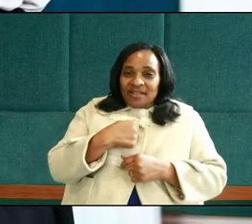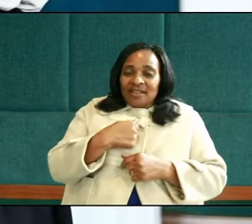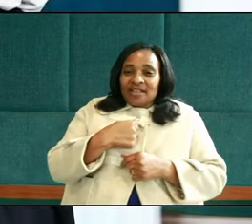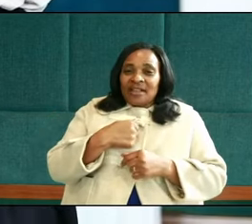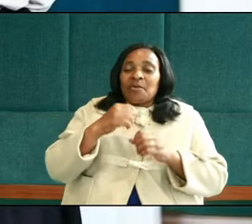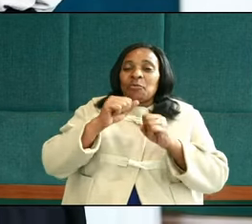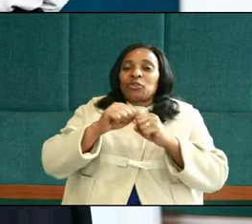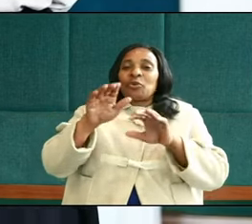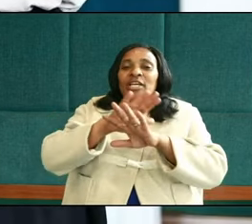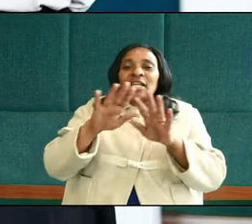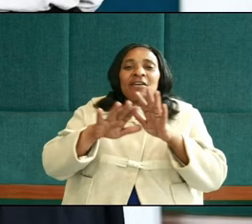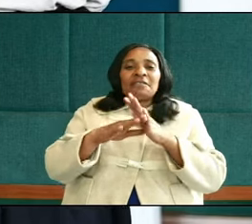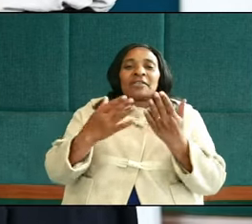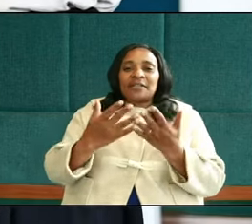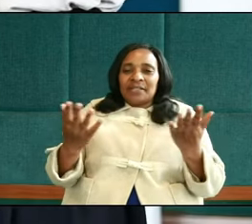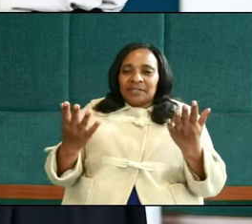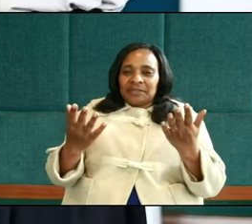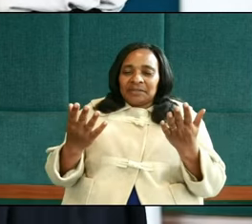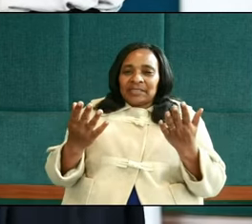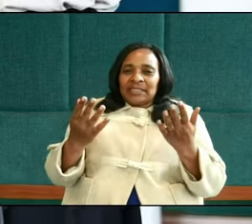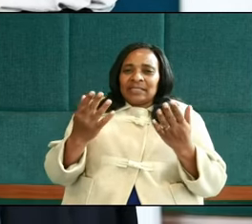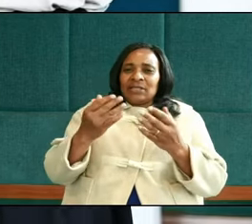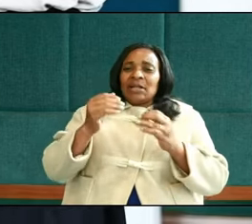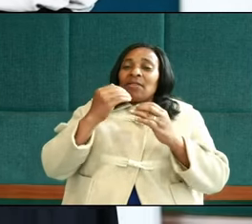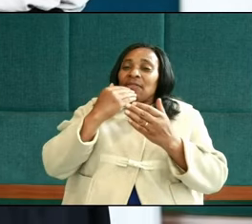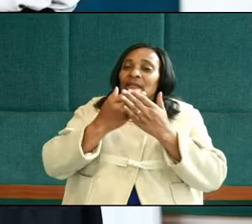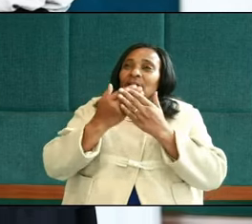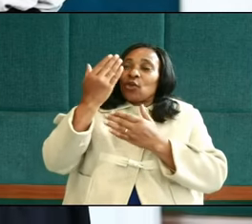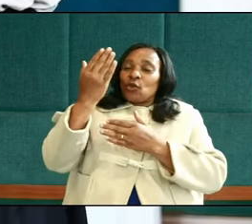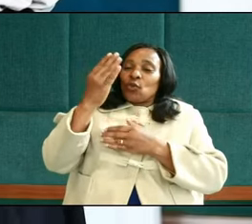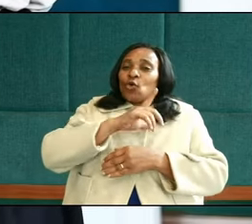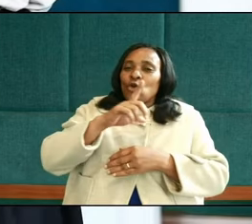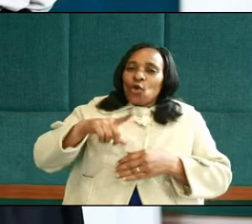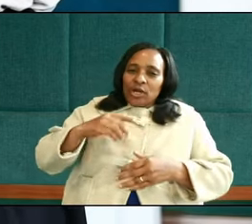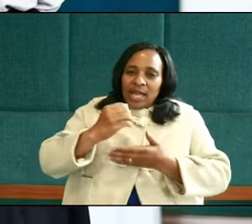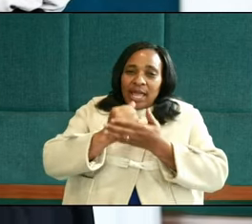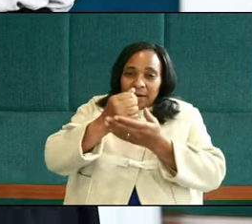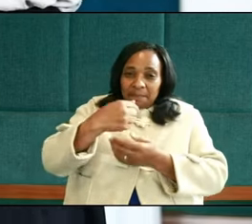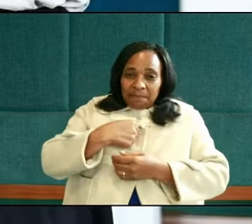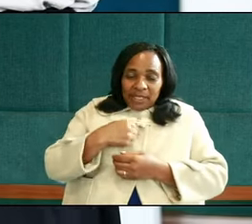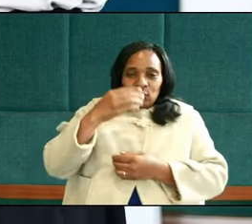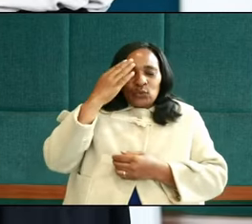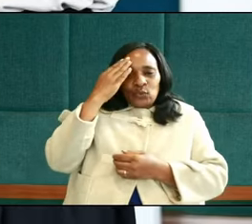deep inside me. Thank you,